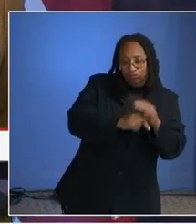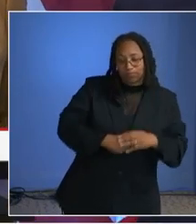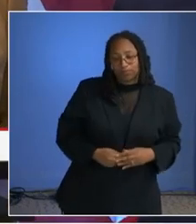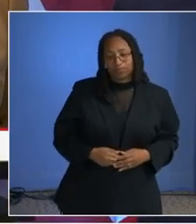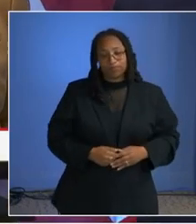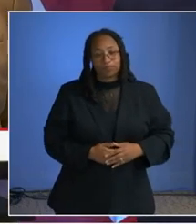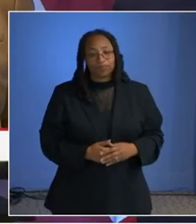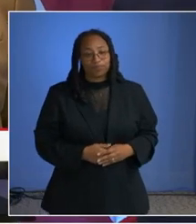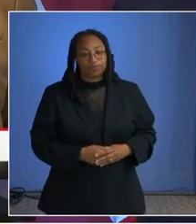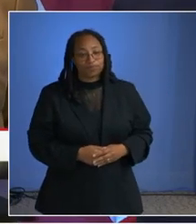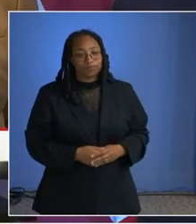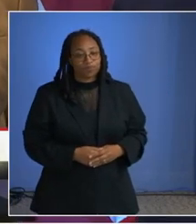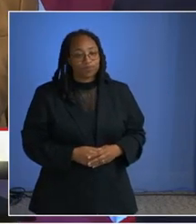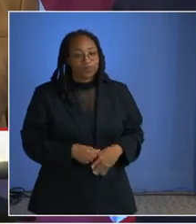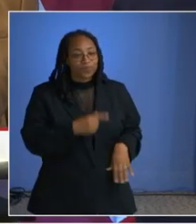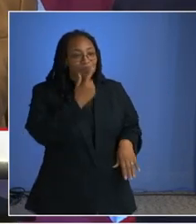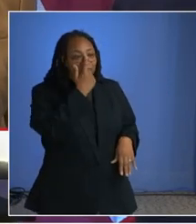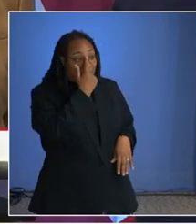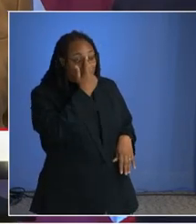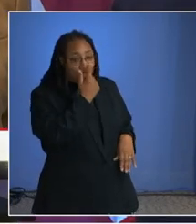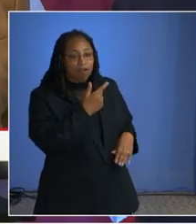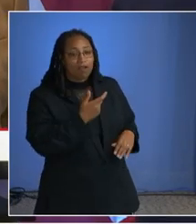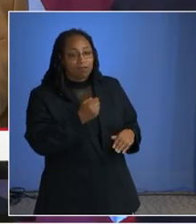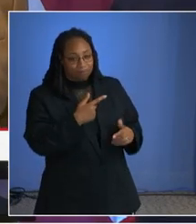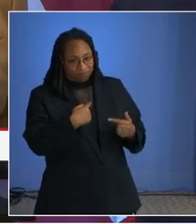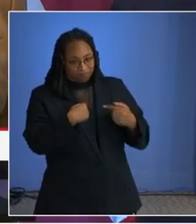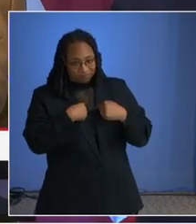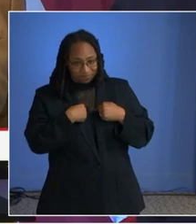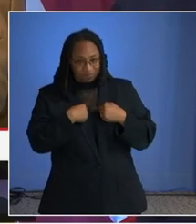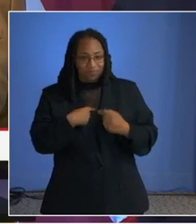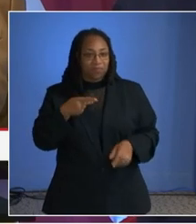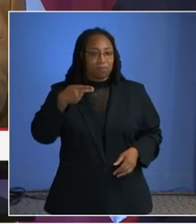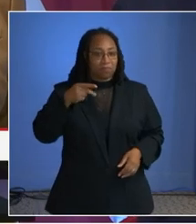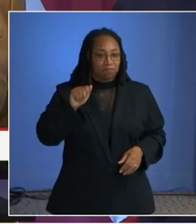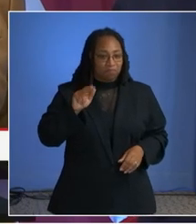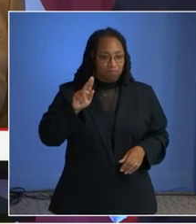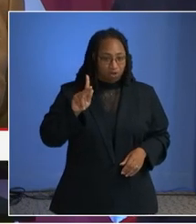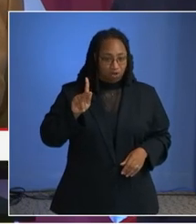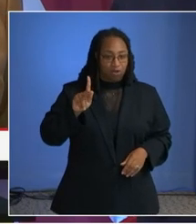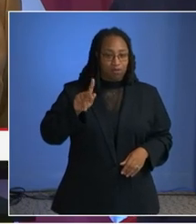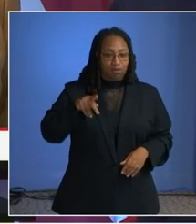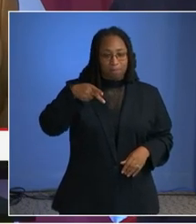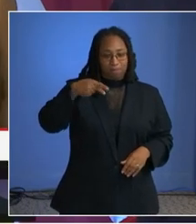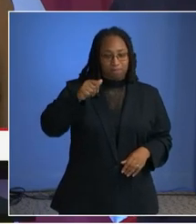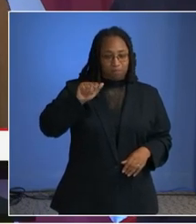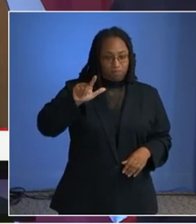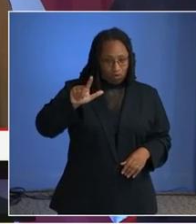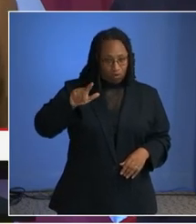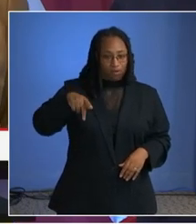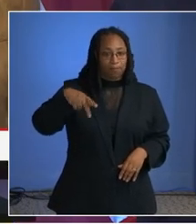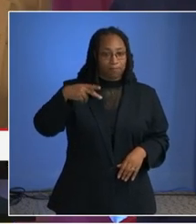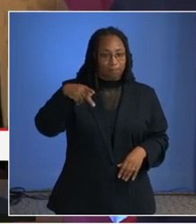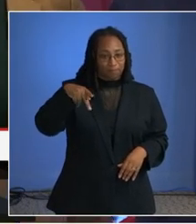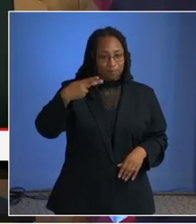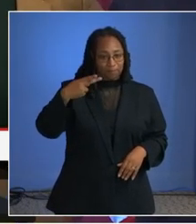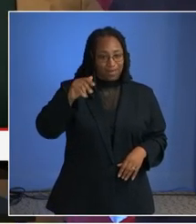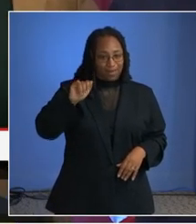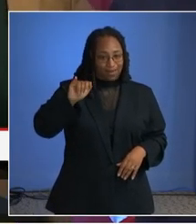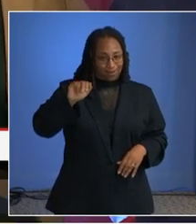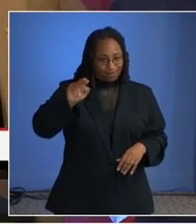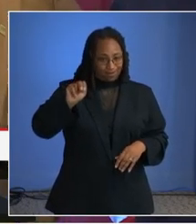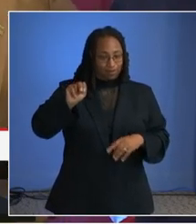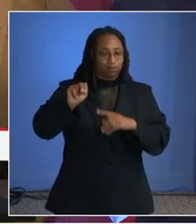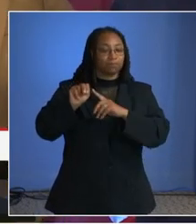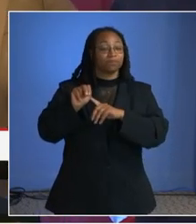the Deputy Mayor for Education. And we have focused a lot on our teacher workforce over the past couple of